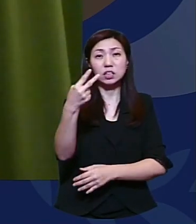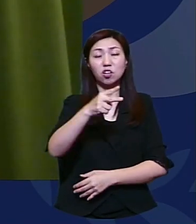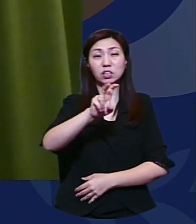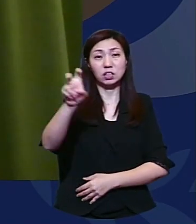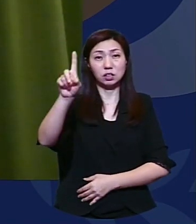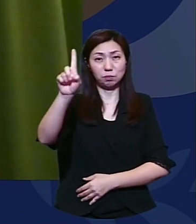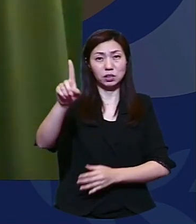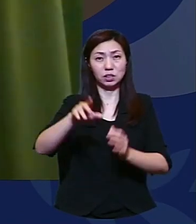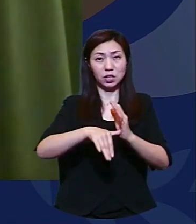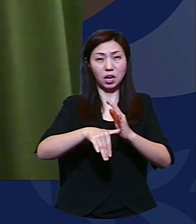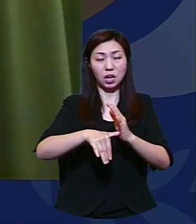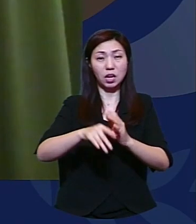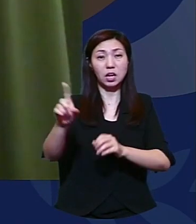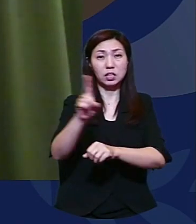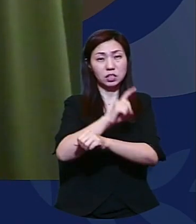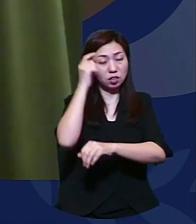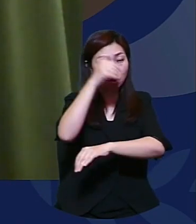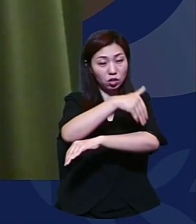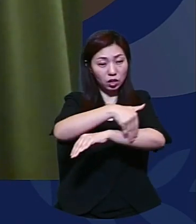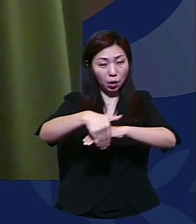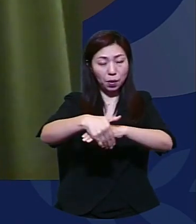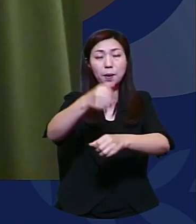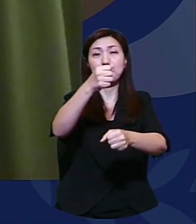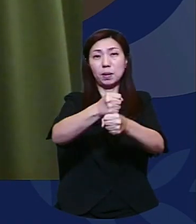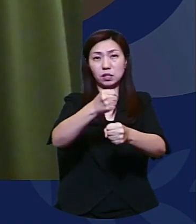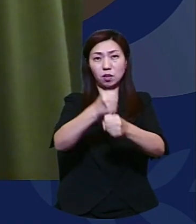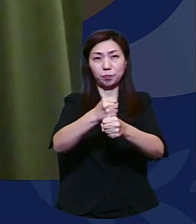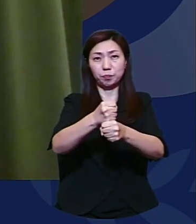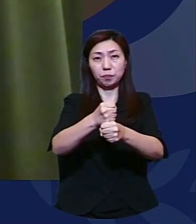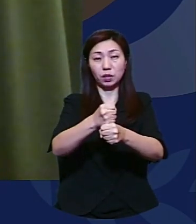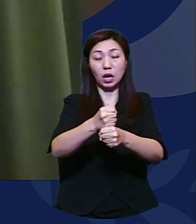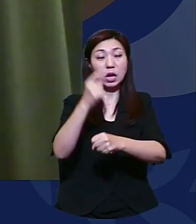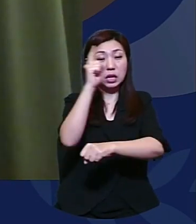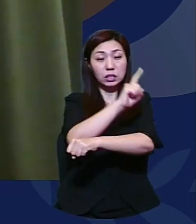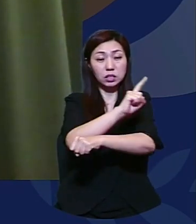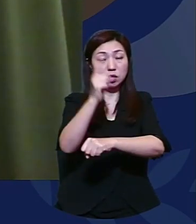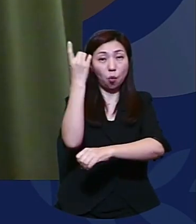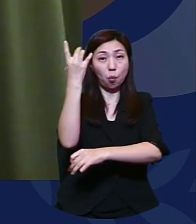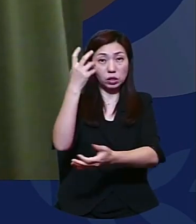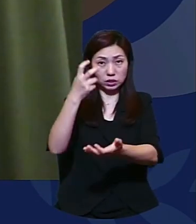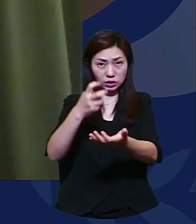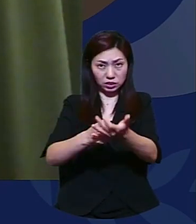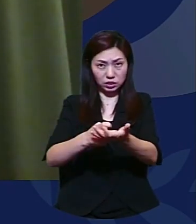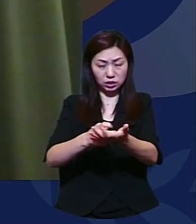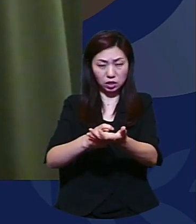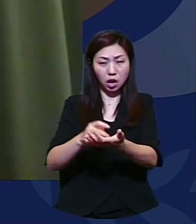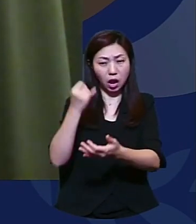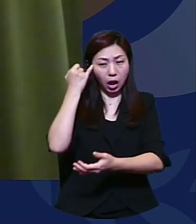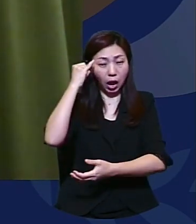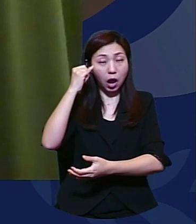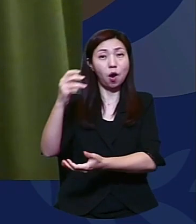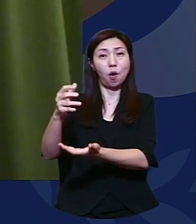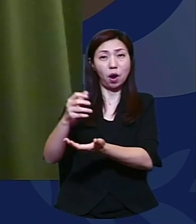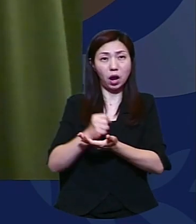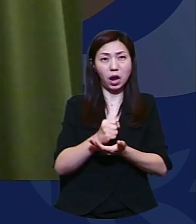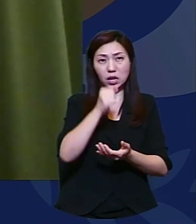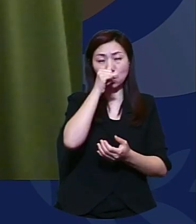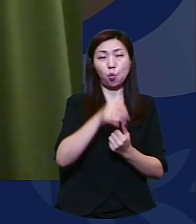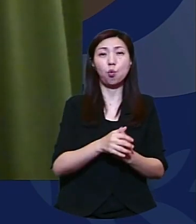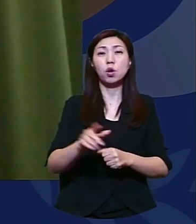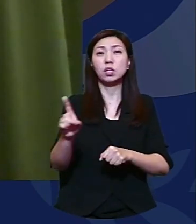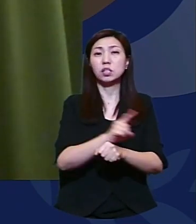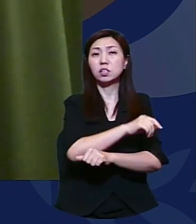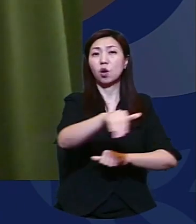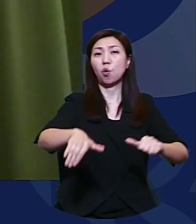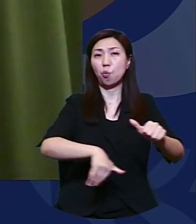digital development. These are 9 best practices for any deployment of digital technology in a development context. Principles